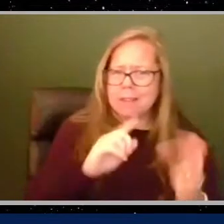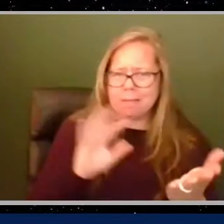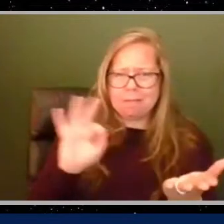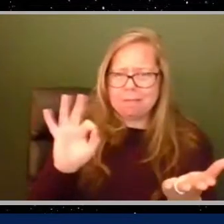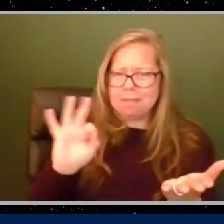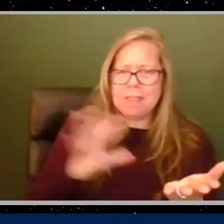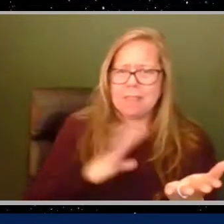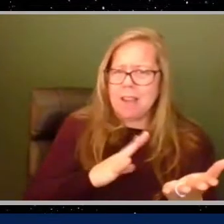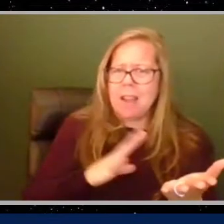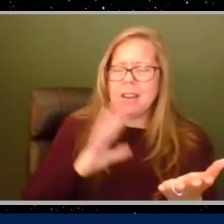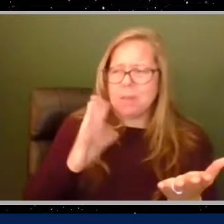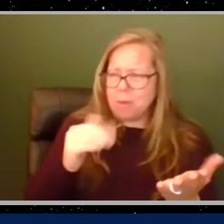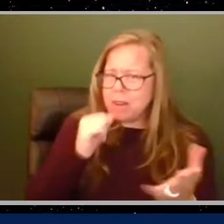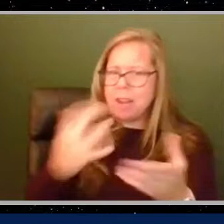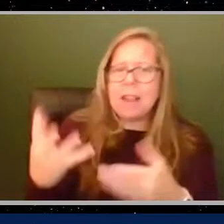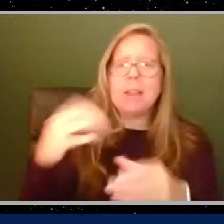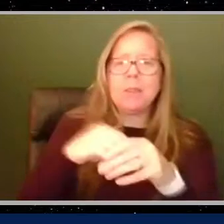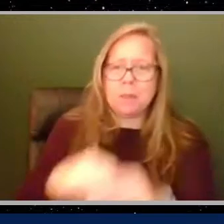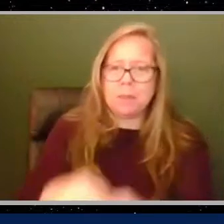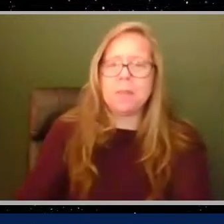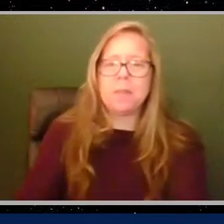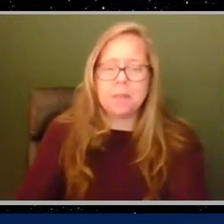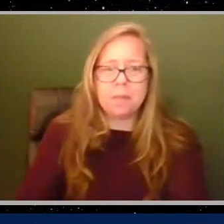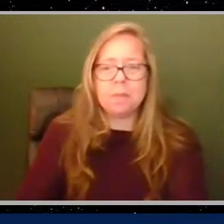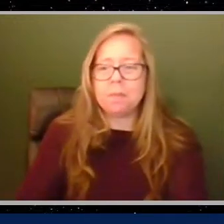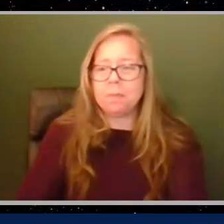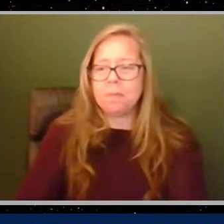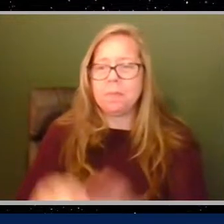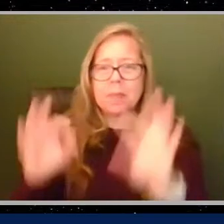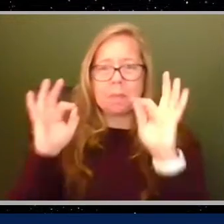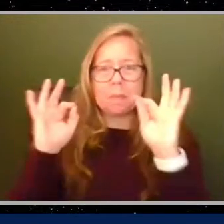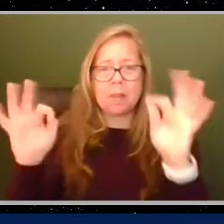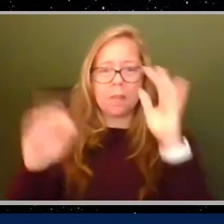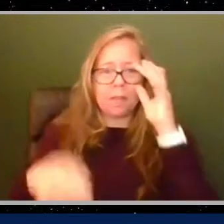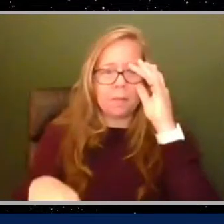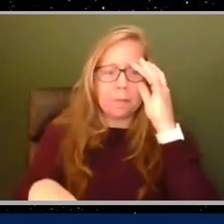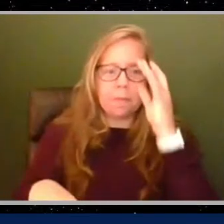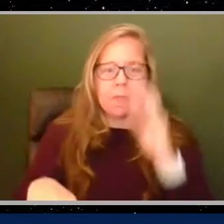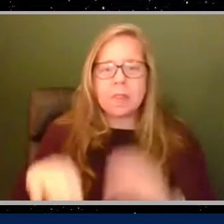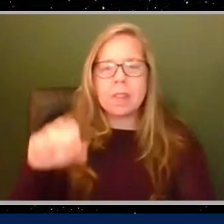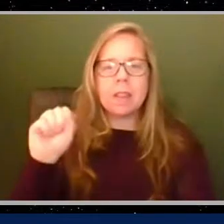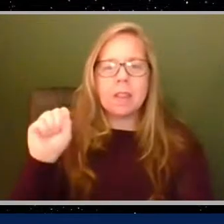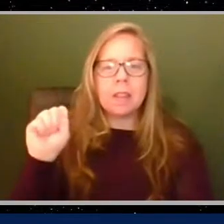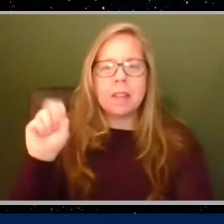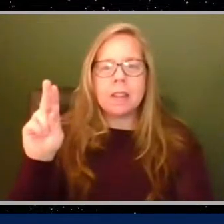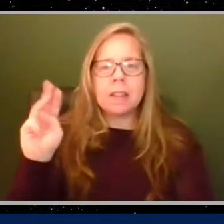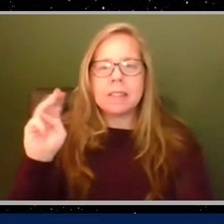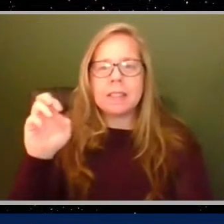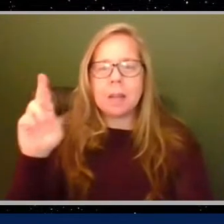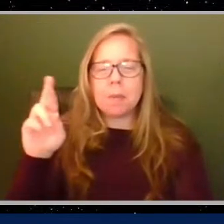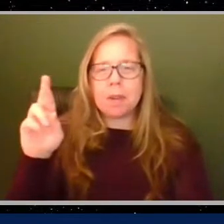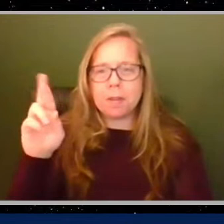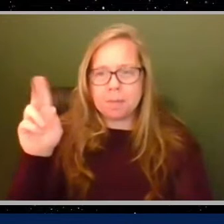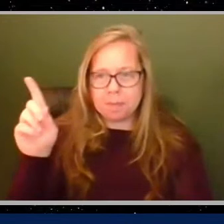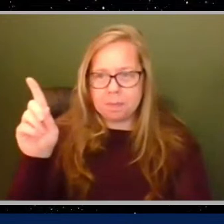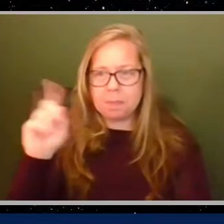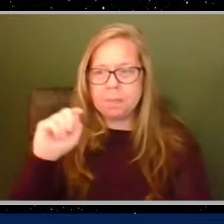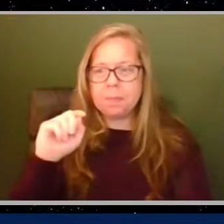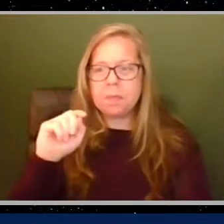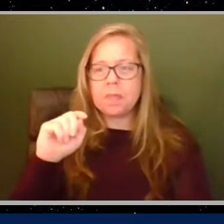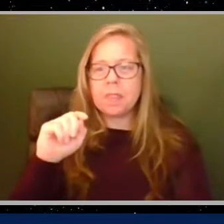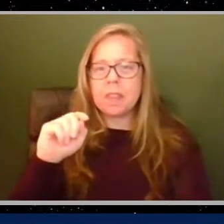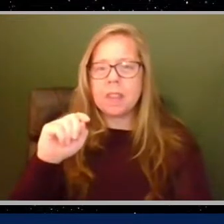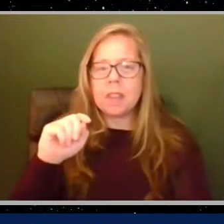do it. Yeah. Yep. Perfectly said. Gosh. Do any of you know if any of like the